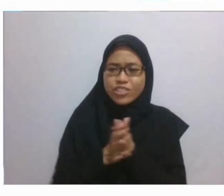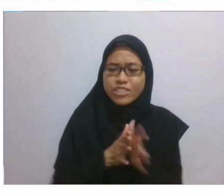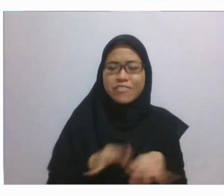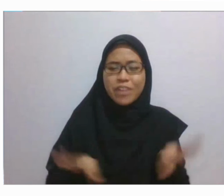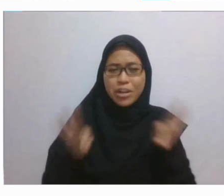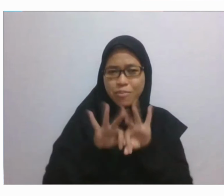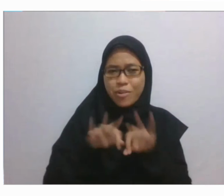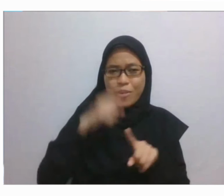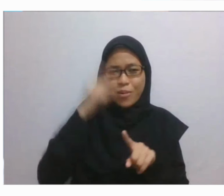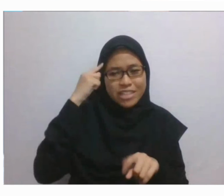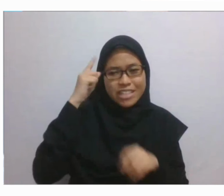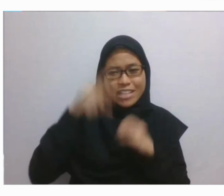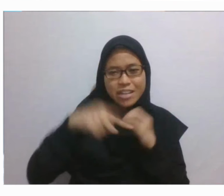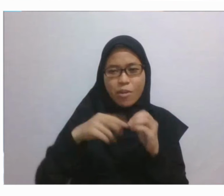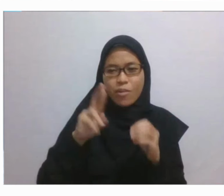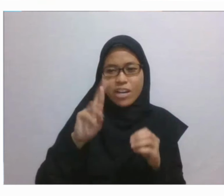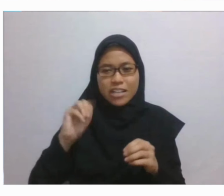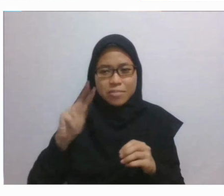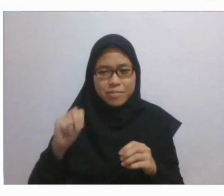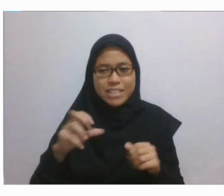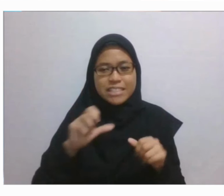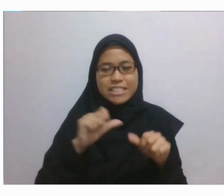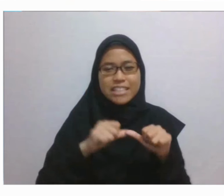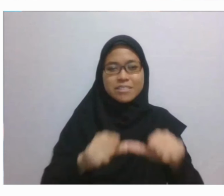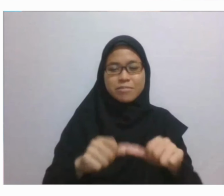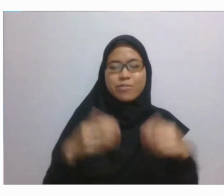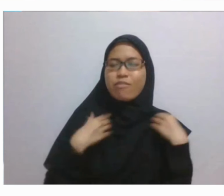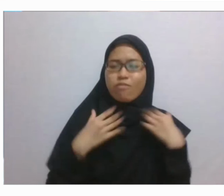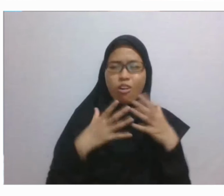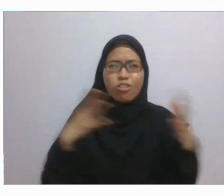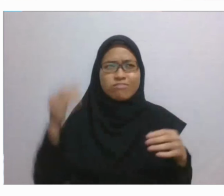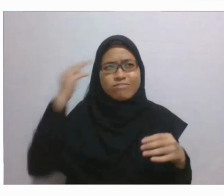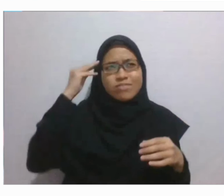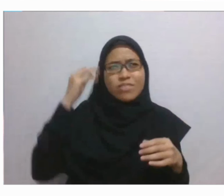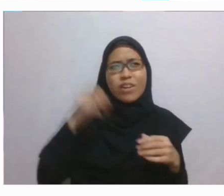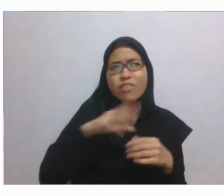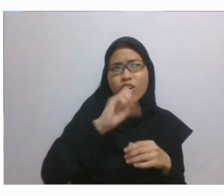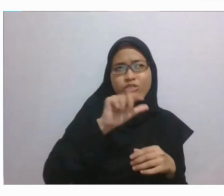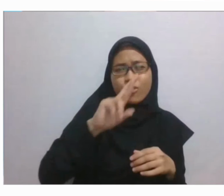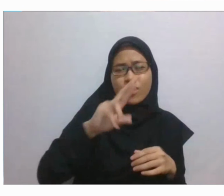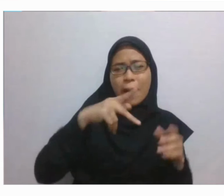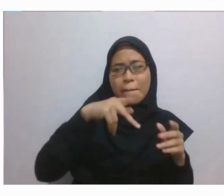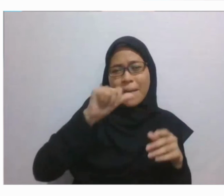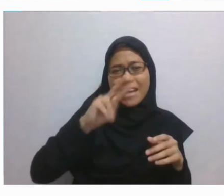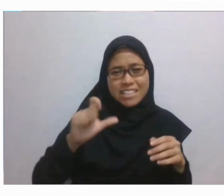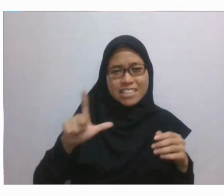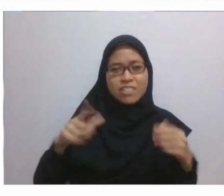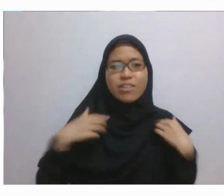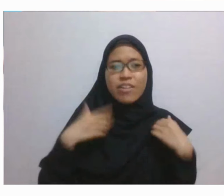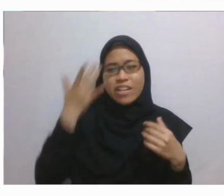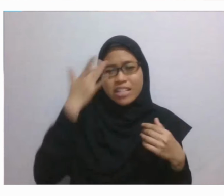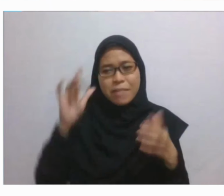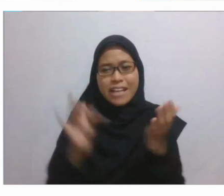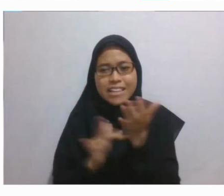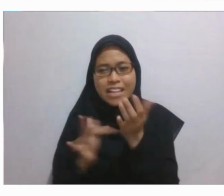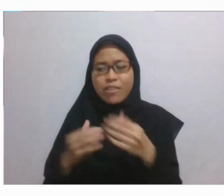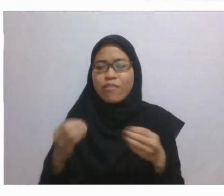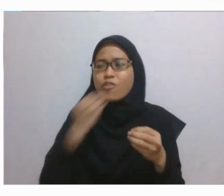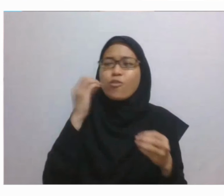urban sustainability, we've got lots on our mind. We've got solar panels, we've got smart tech, we've got, you know, home smart systems, we've